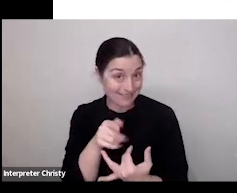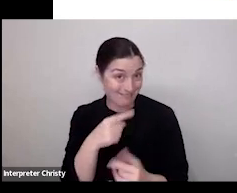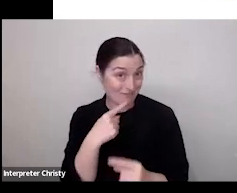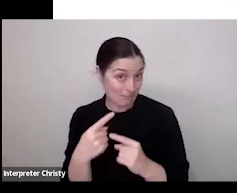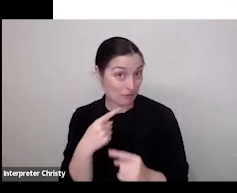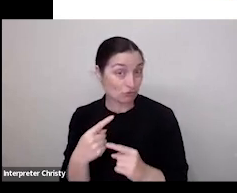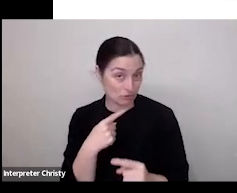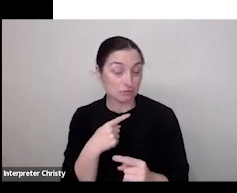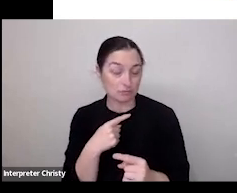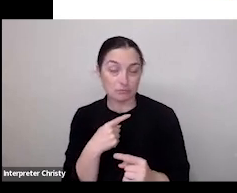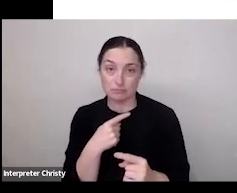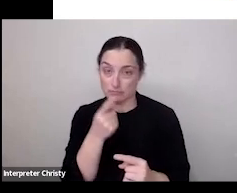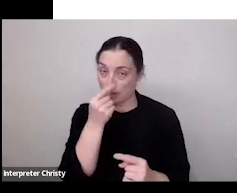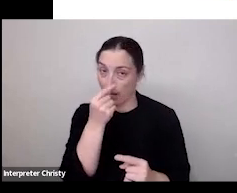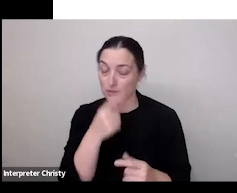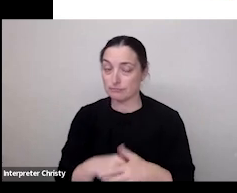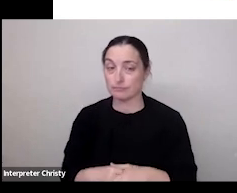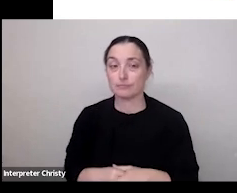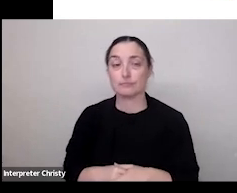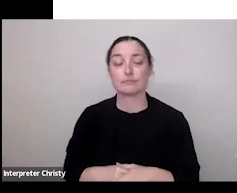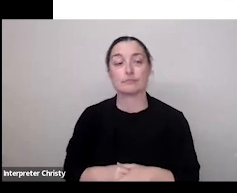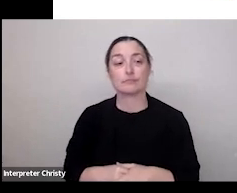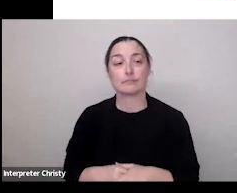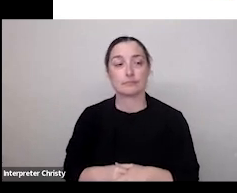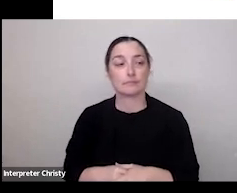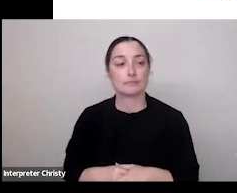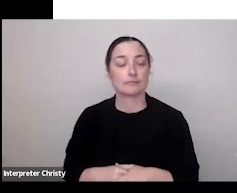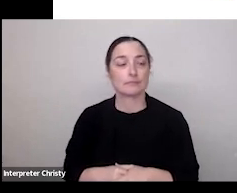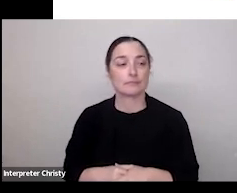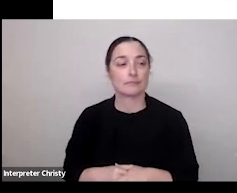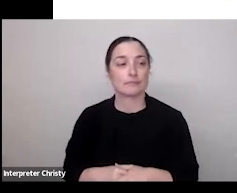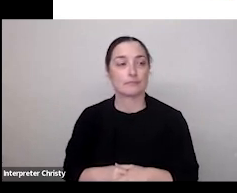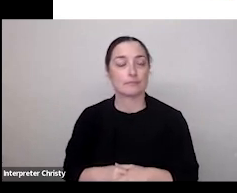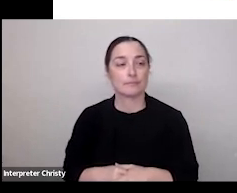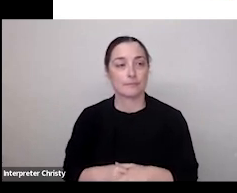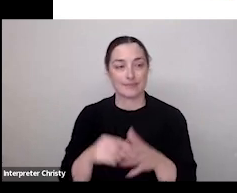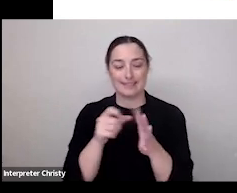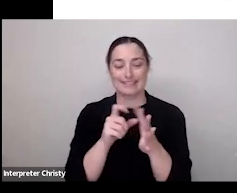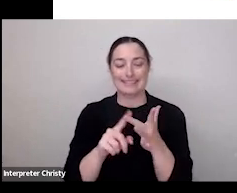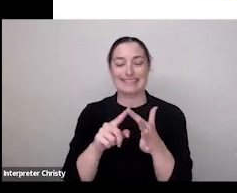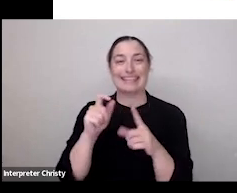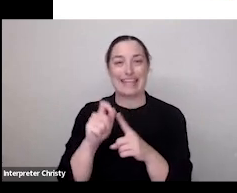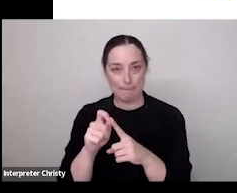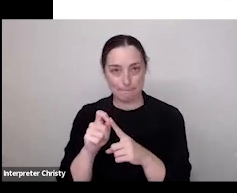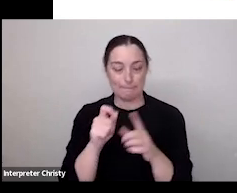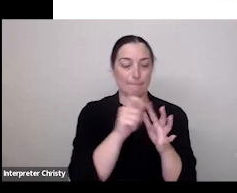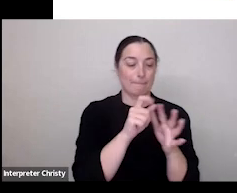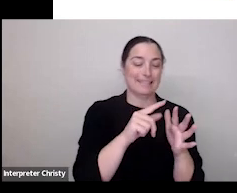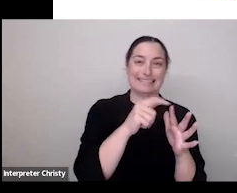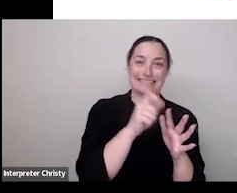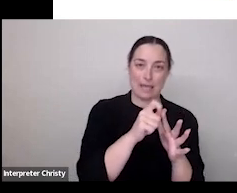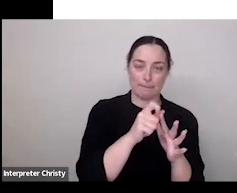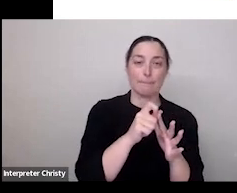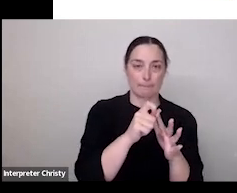from those forum results. DIP complements PCEP,